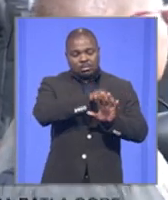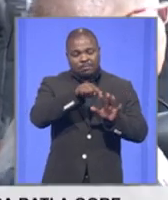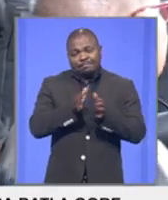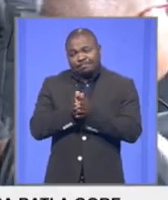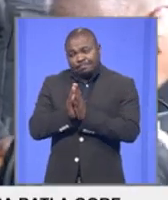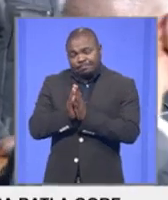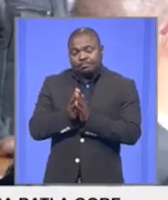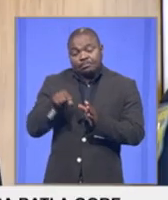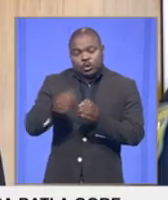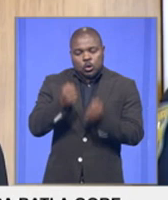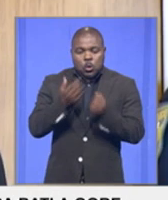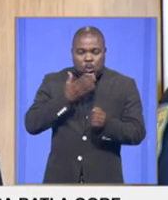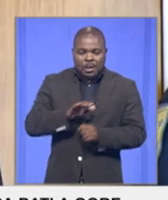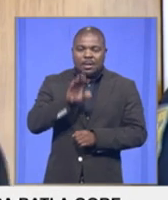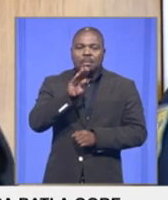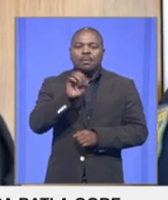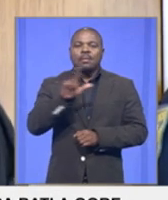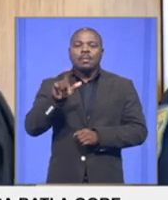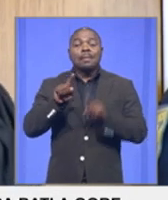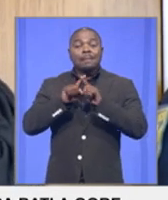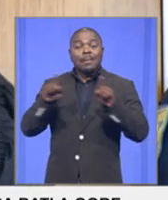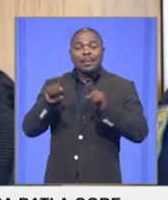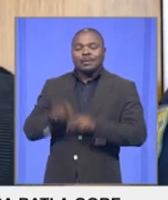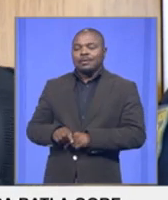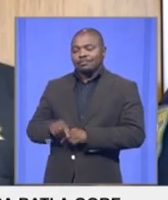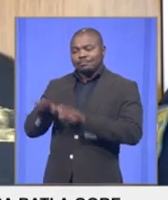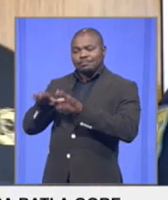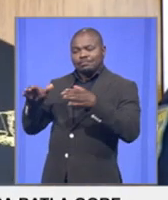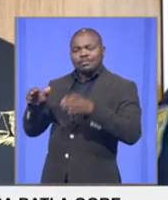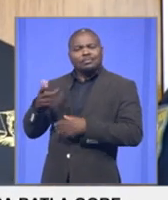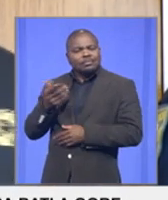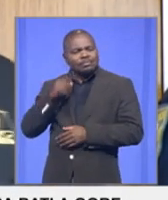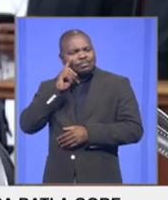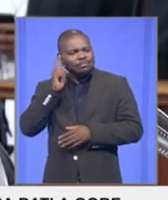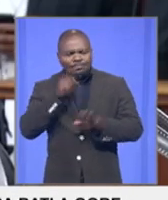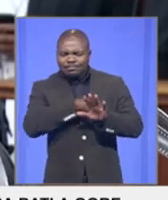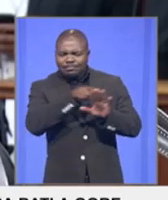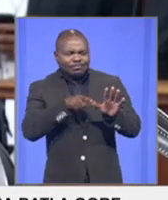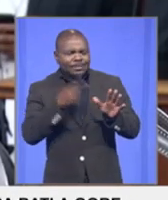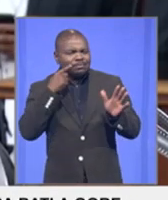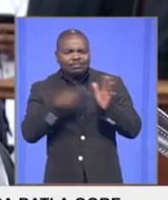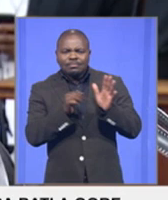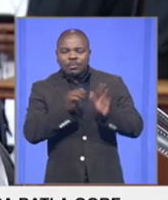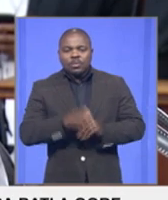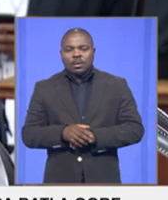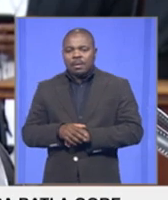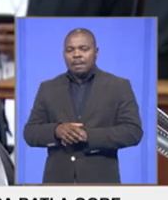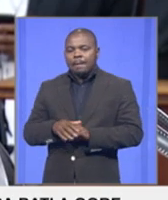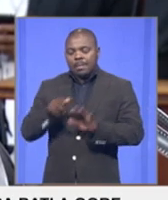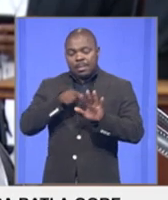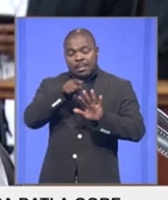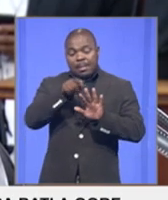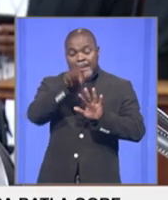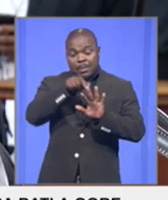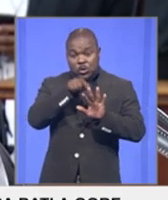go rebolelwa Bailey. Fela lephata la tshireletso le ne la botsa ka boammaruri jwa bosupi jwa paki. Moemedi wa semolao wa paki ya